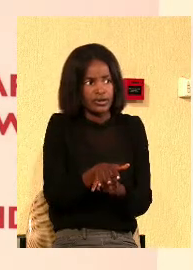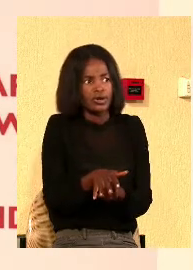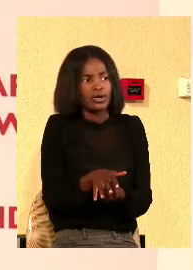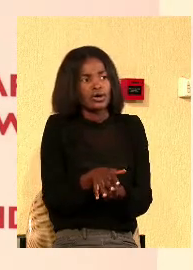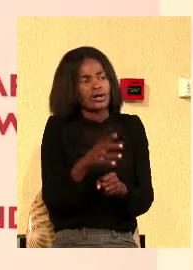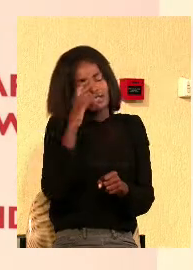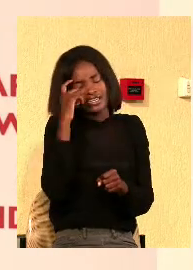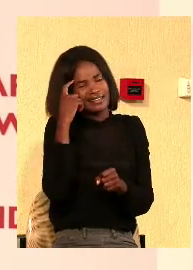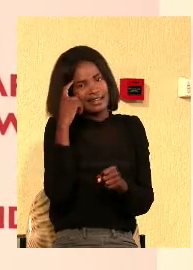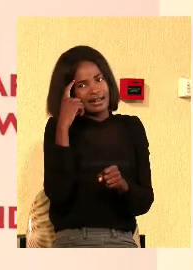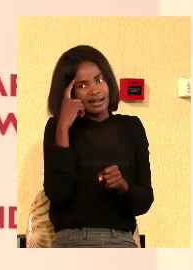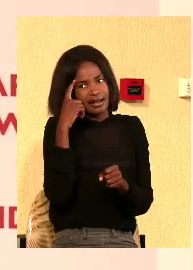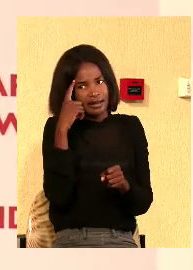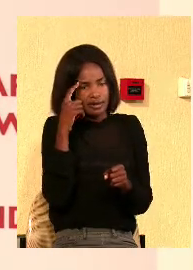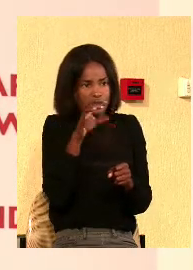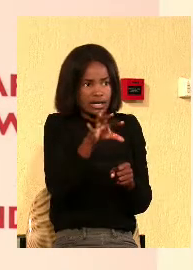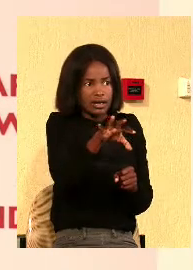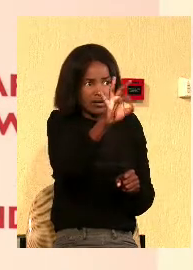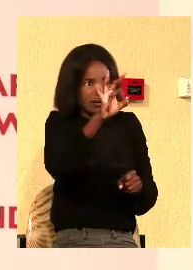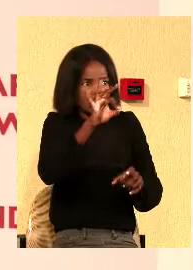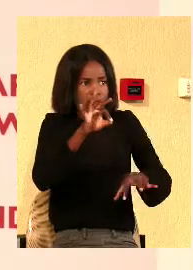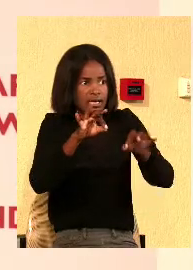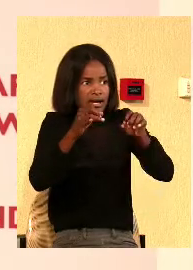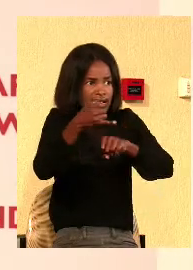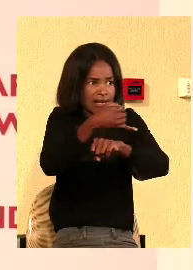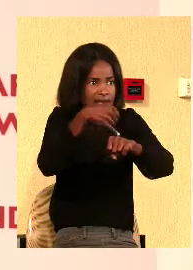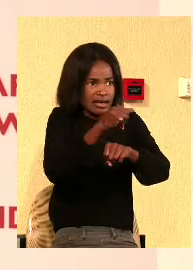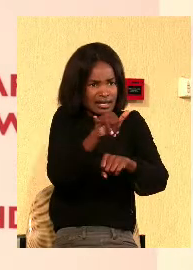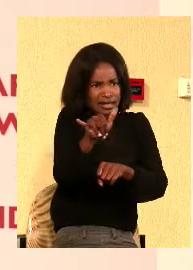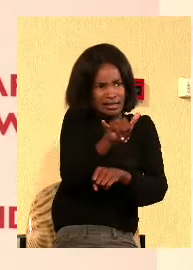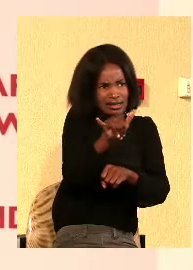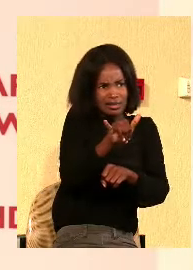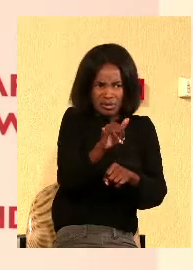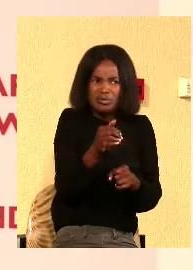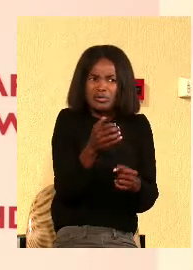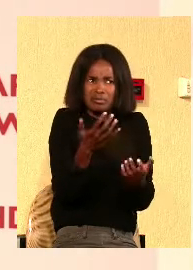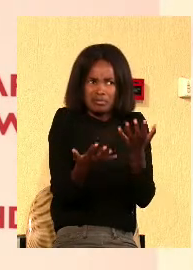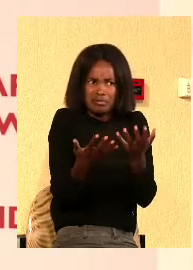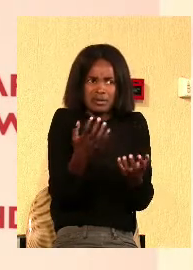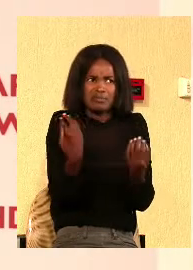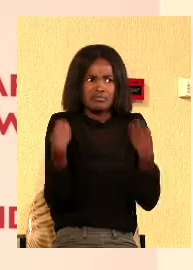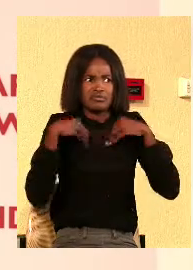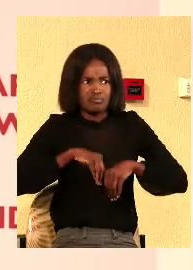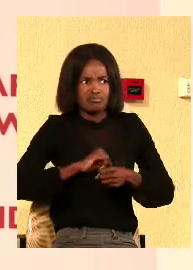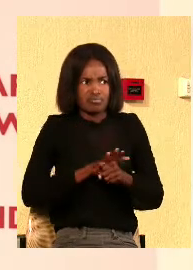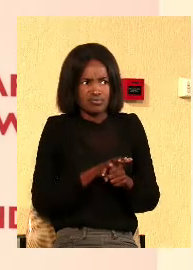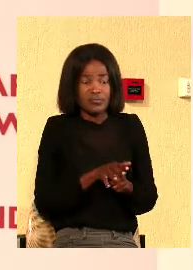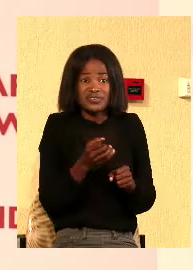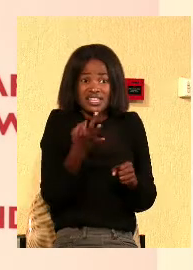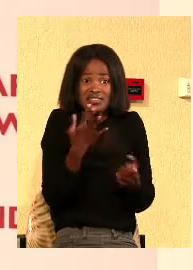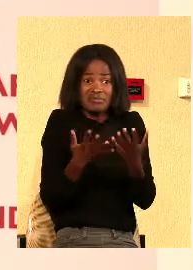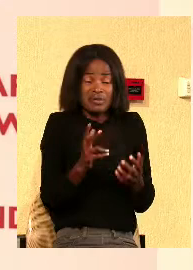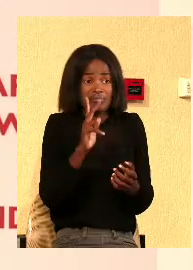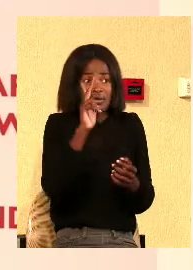focused and guided by the current situation. If we get an exponential growth, meaning that the